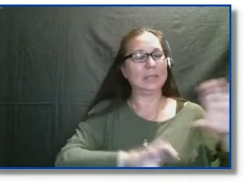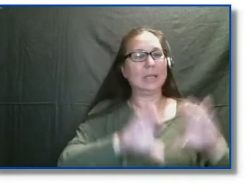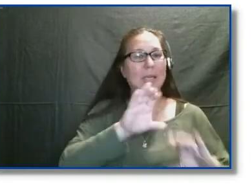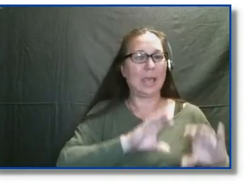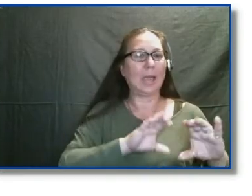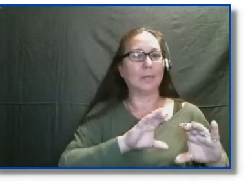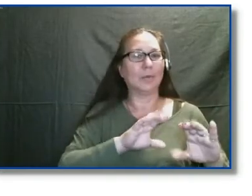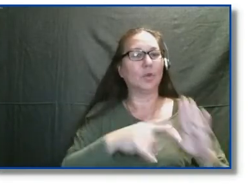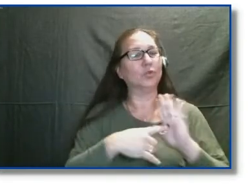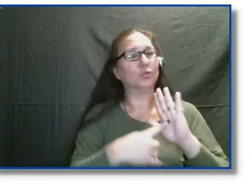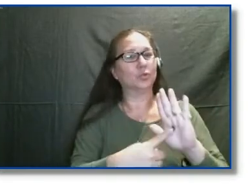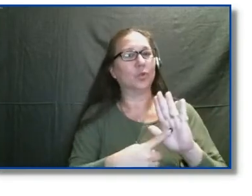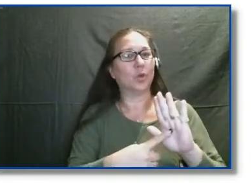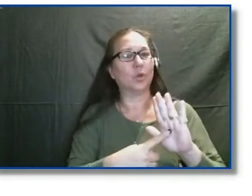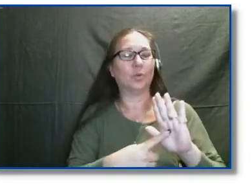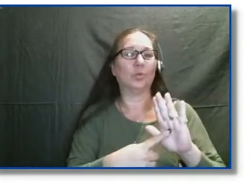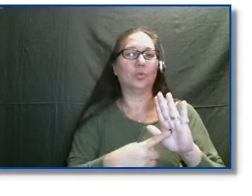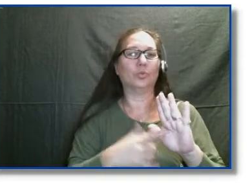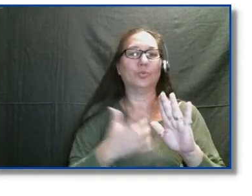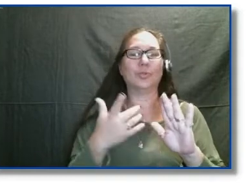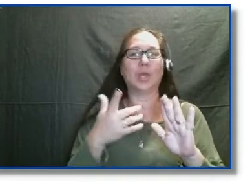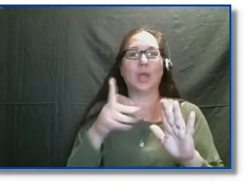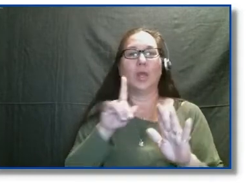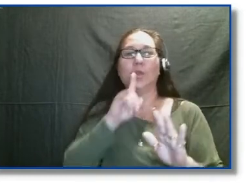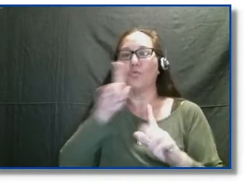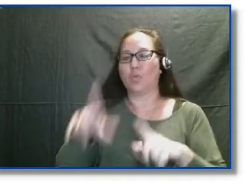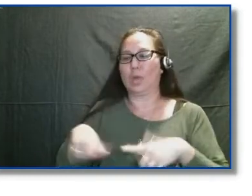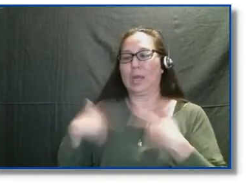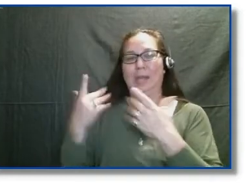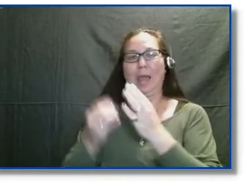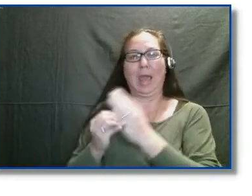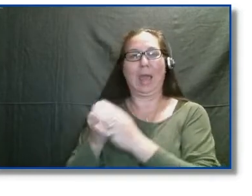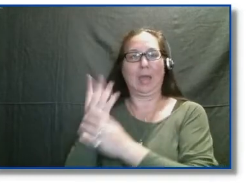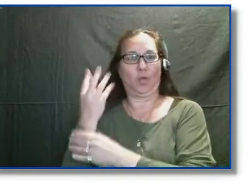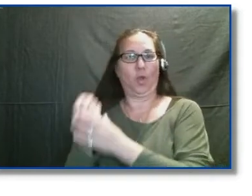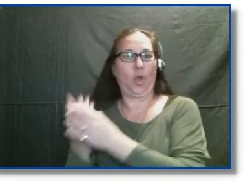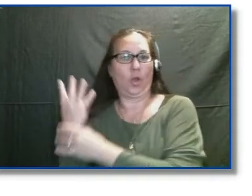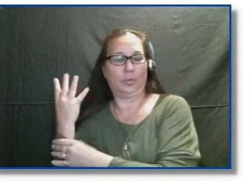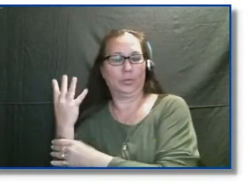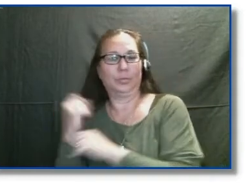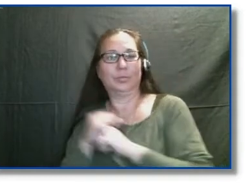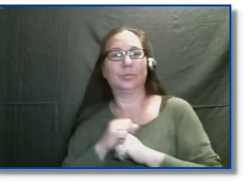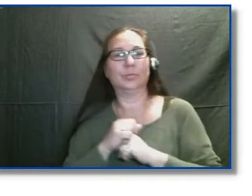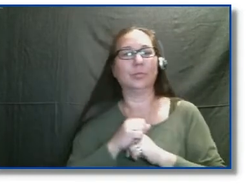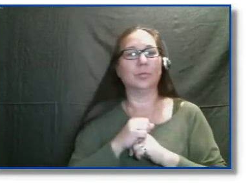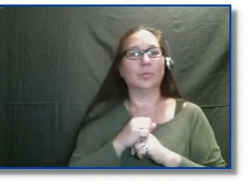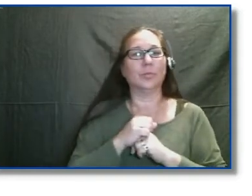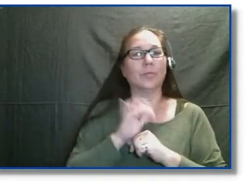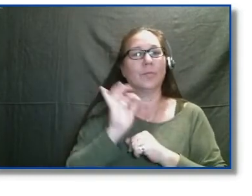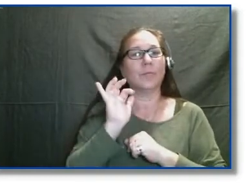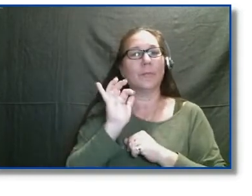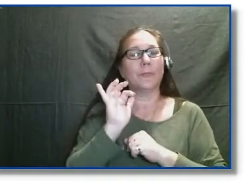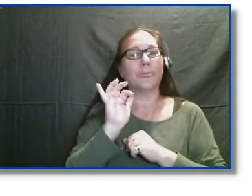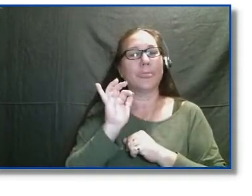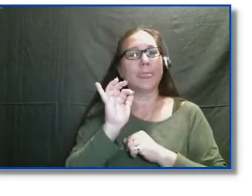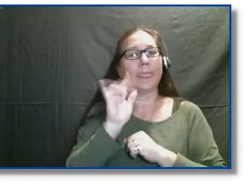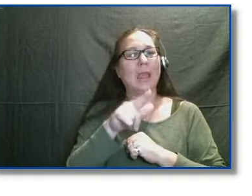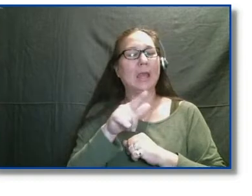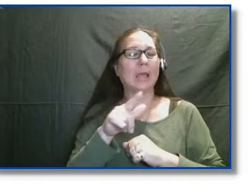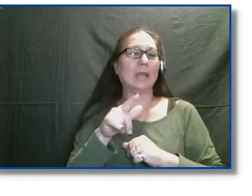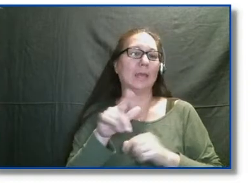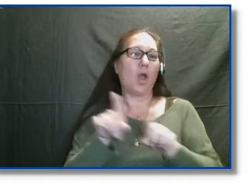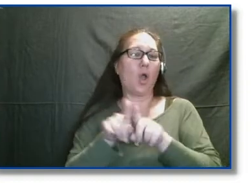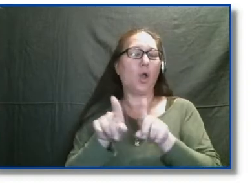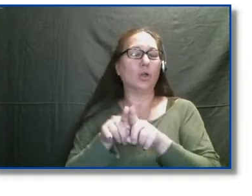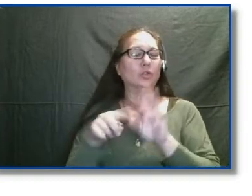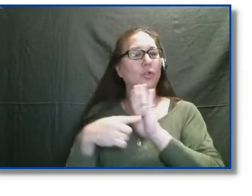life. And the paradox is that now the extraction of these metals obviously causes devastation to ecosystems, but